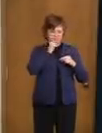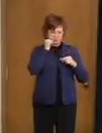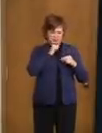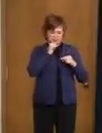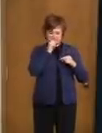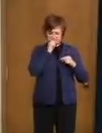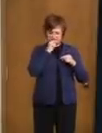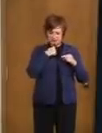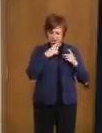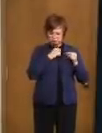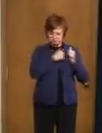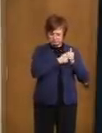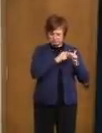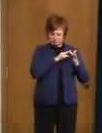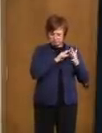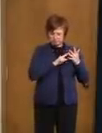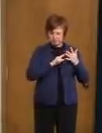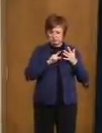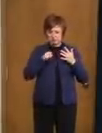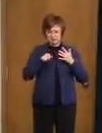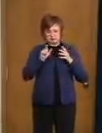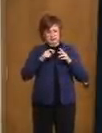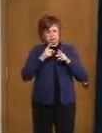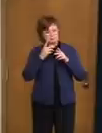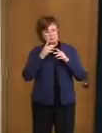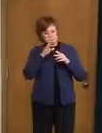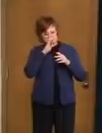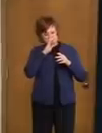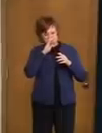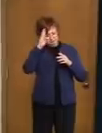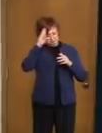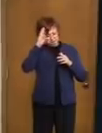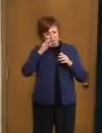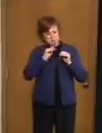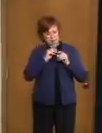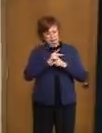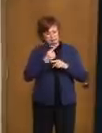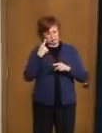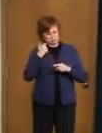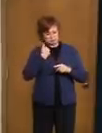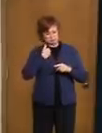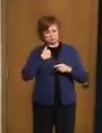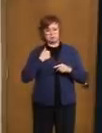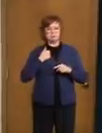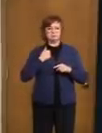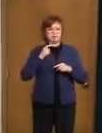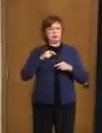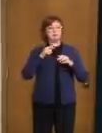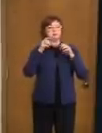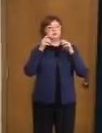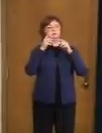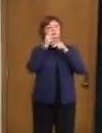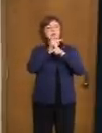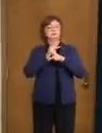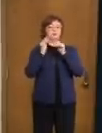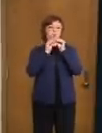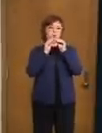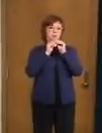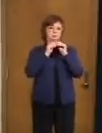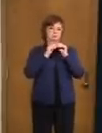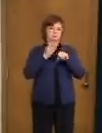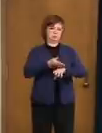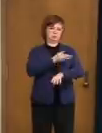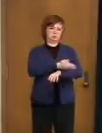bit more carefully or a bit more thoughtfully. Follow-up, Lisa? Yes, just on the vaccine